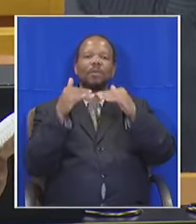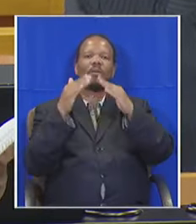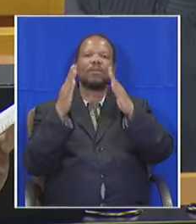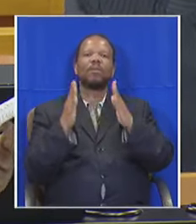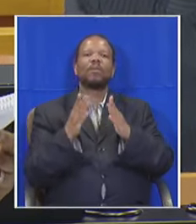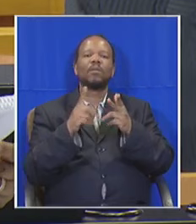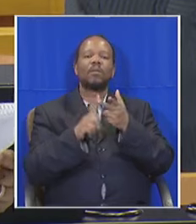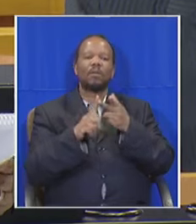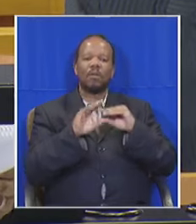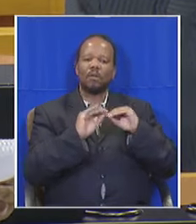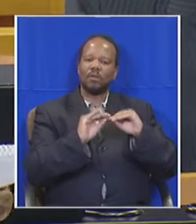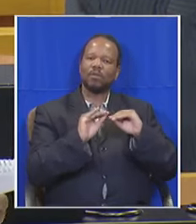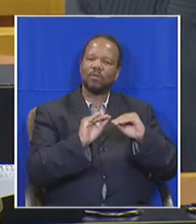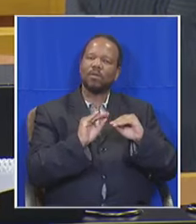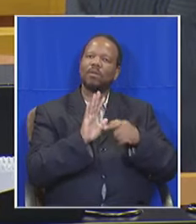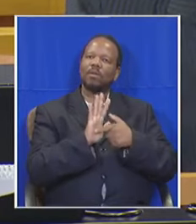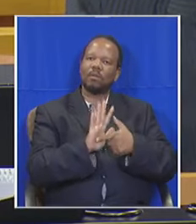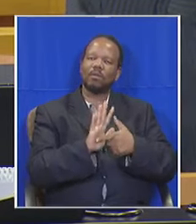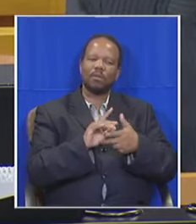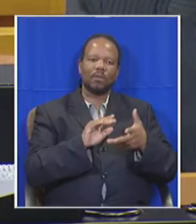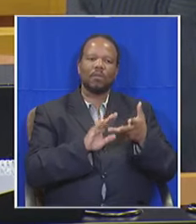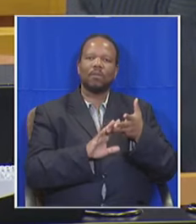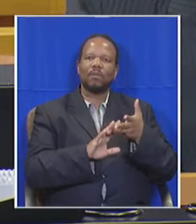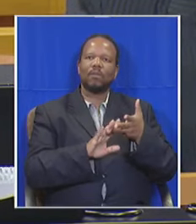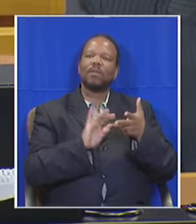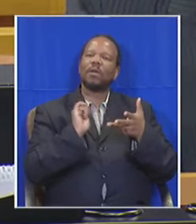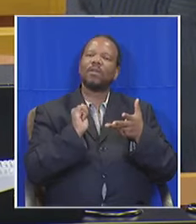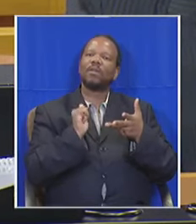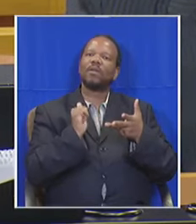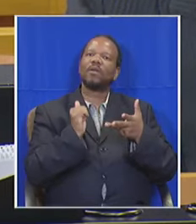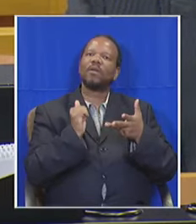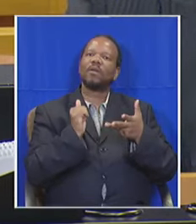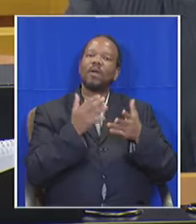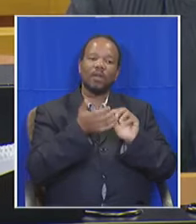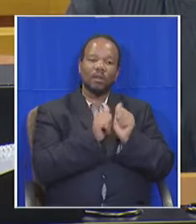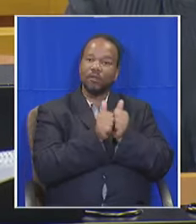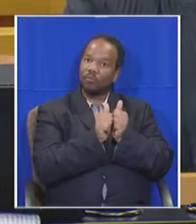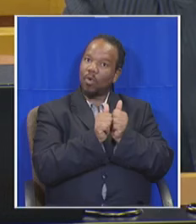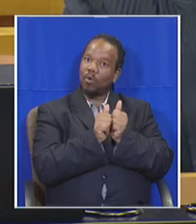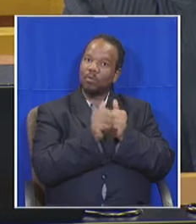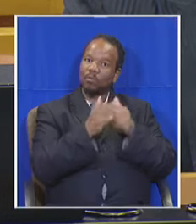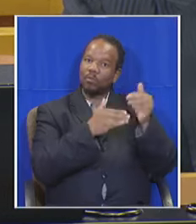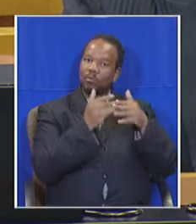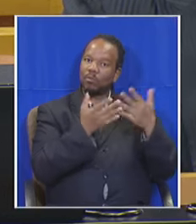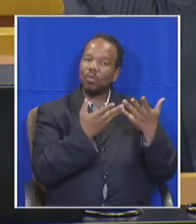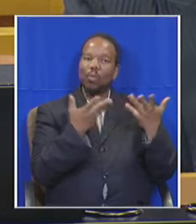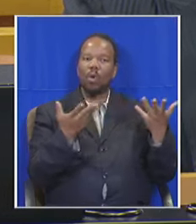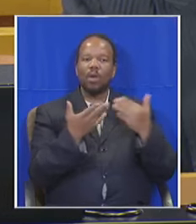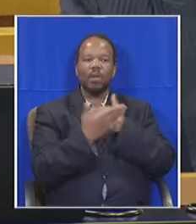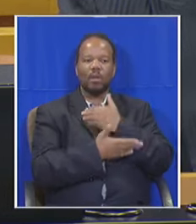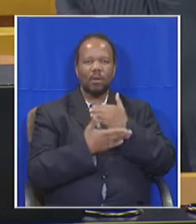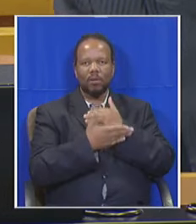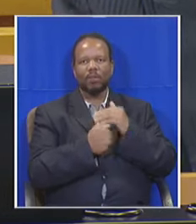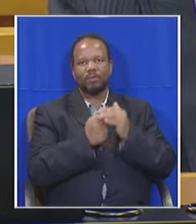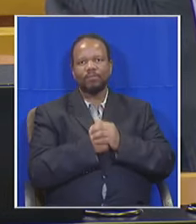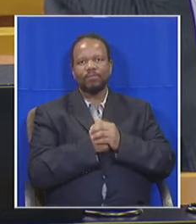of education, and the improvement of facilities for sports throughout the country. We agree with